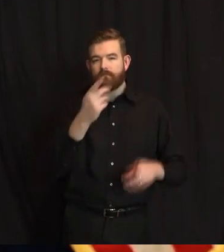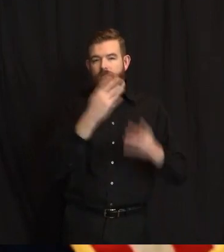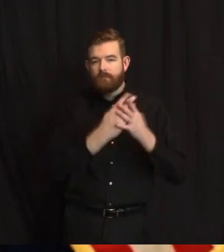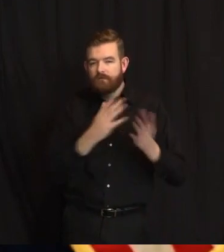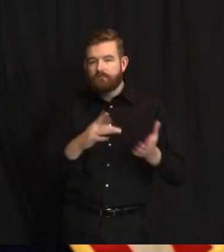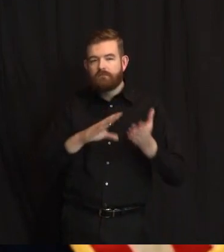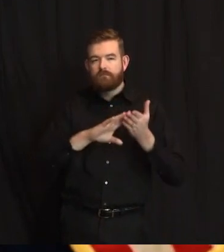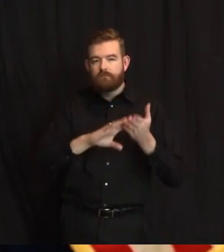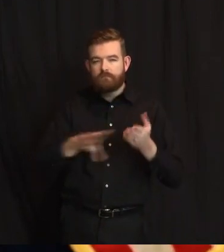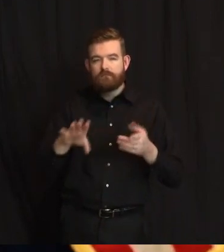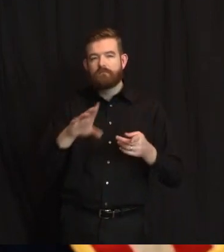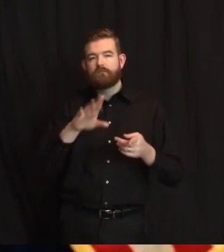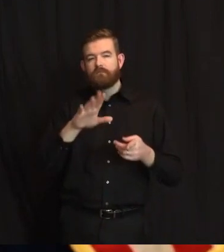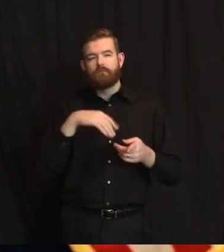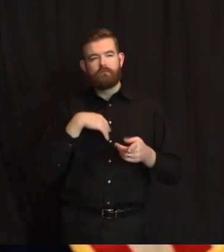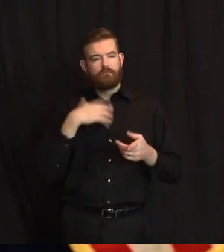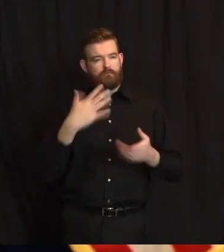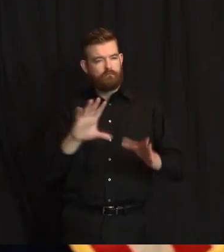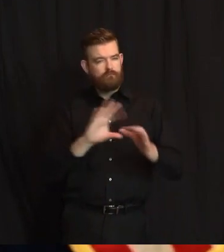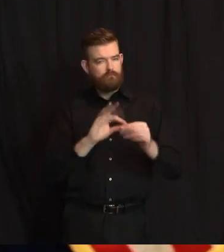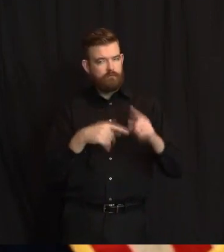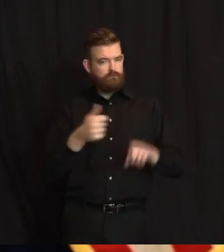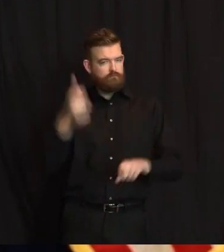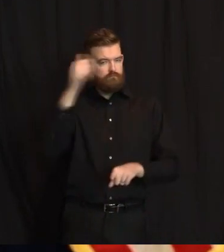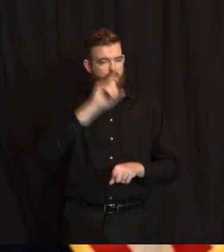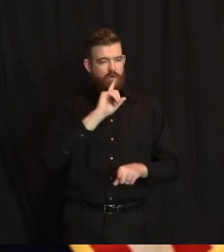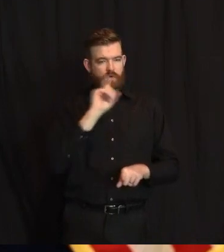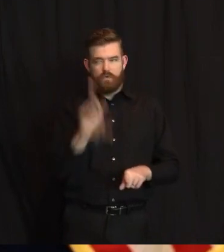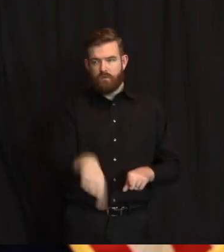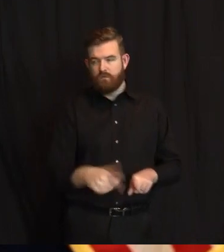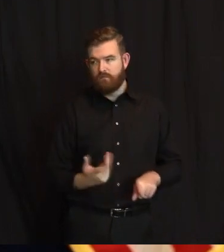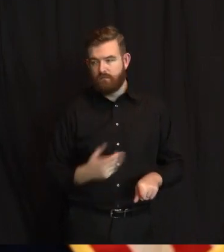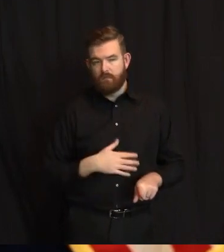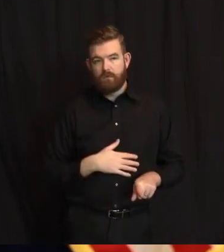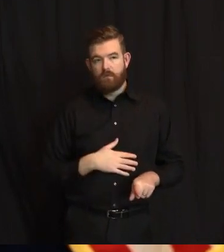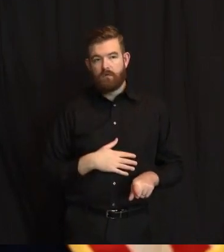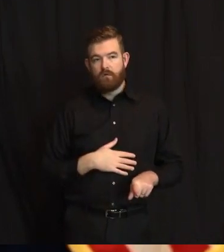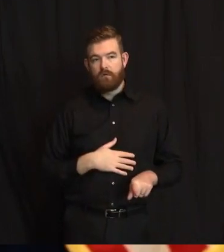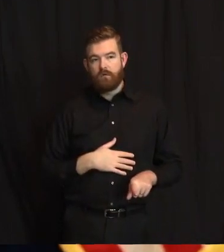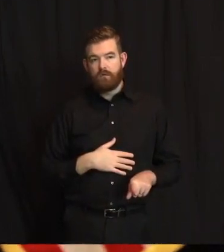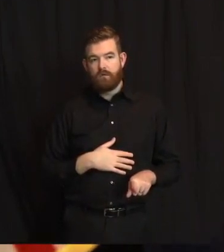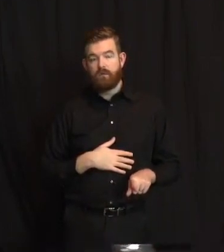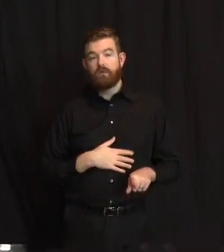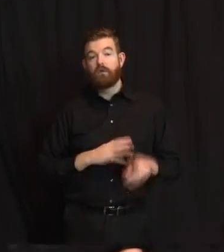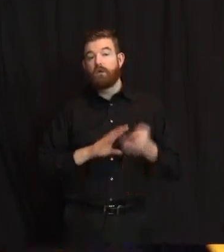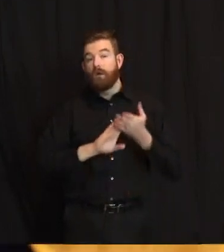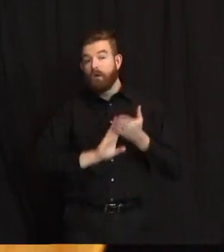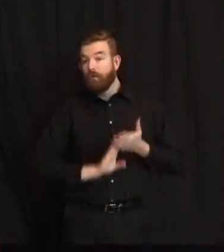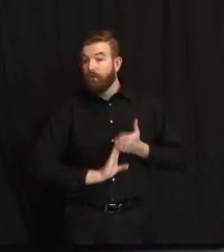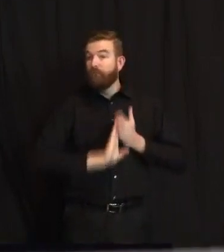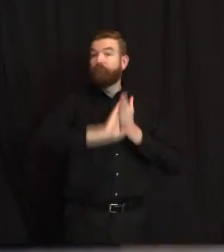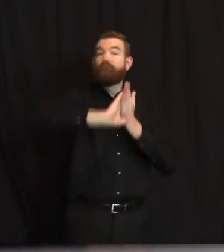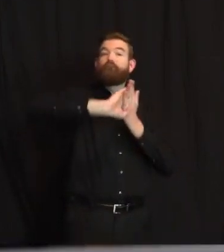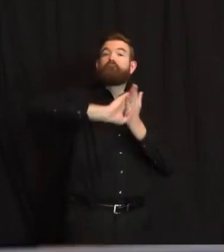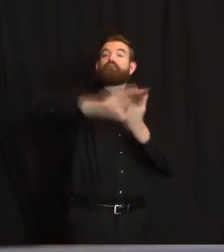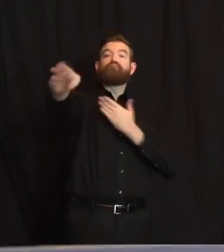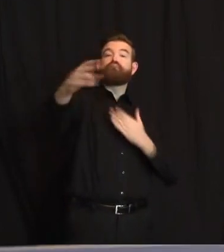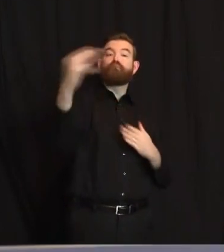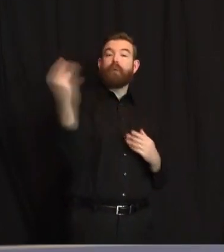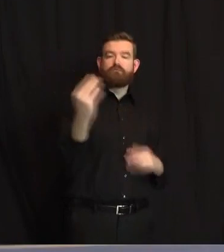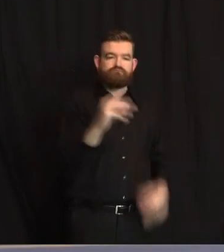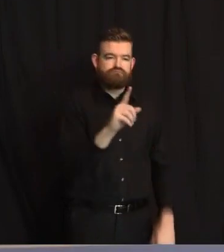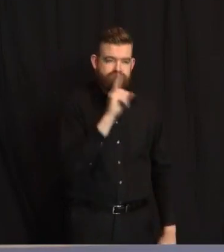my parlance to a furlough. I think we're calling it, Marcus, what are we calling it? It's an emergency medical home confinement.